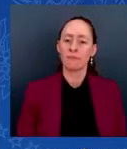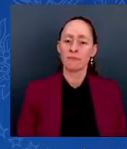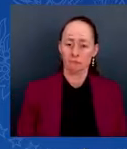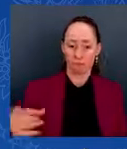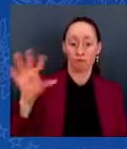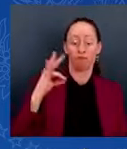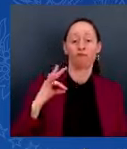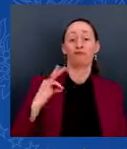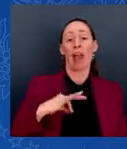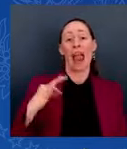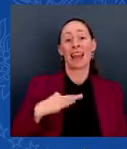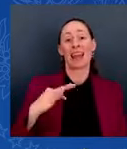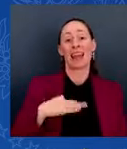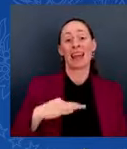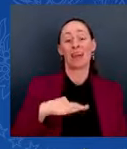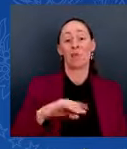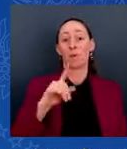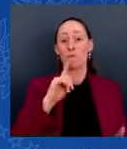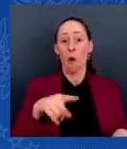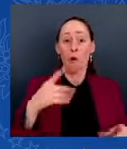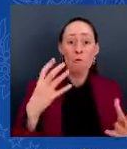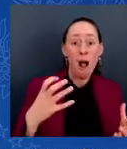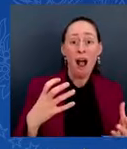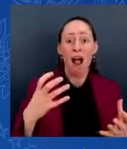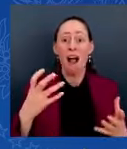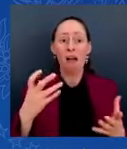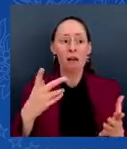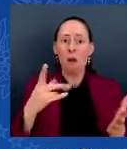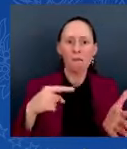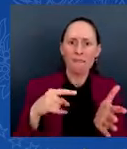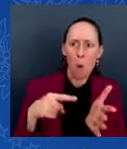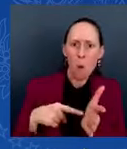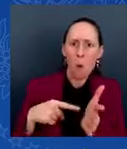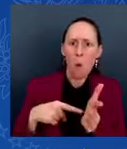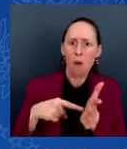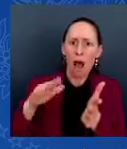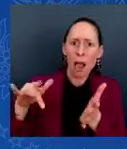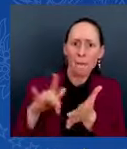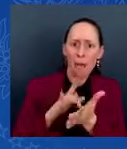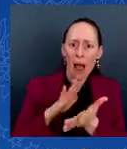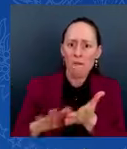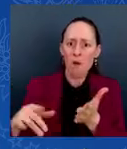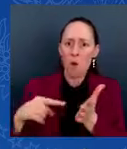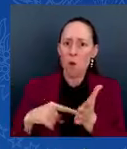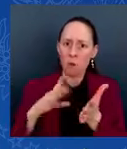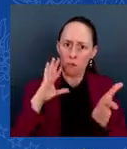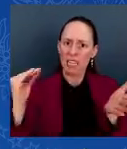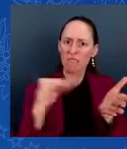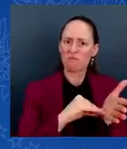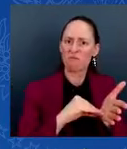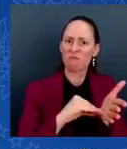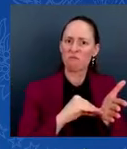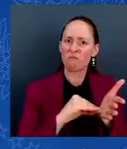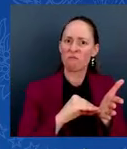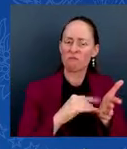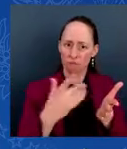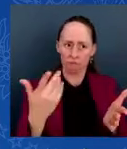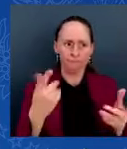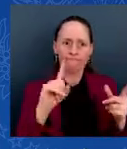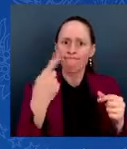Years ago, I had 2 craniotomies because I had aneurysms. My bill, if I didn't have insurance, was in the hundreds of thousands of